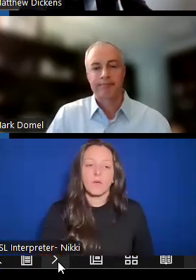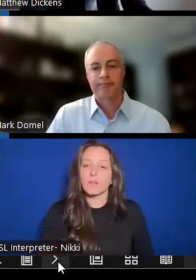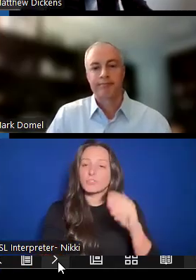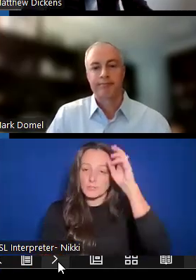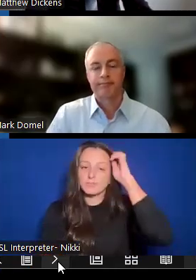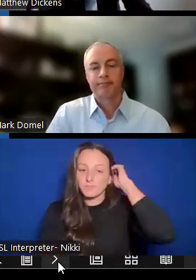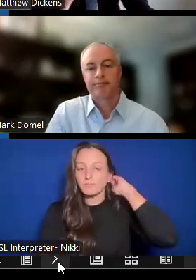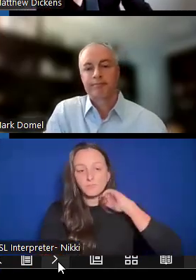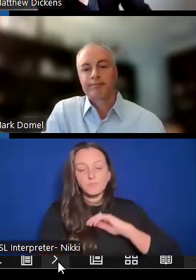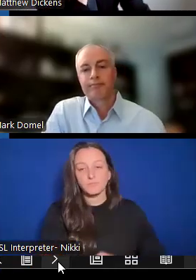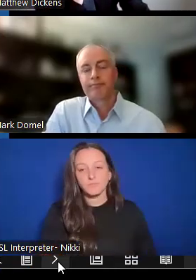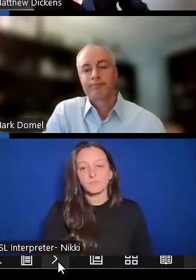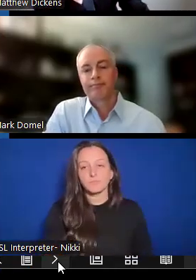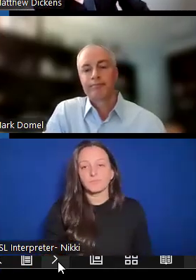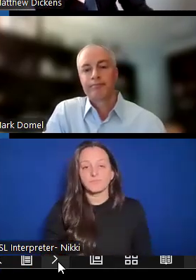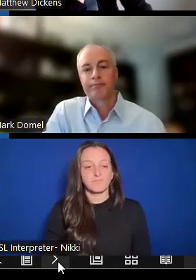Understood.